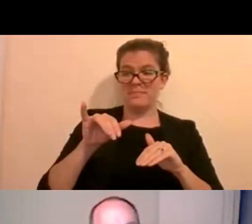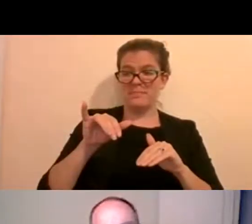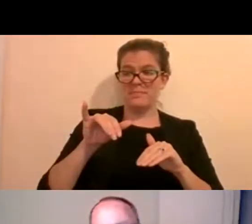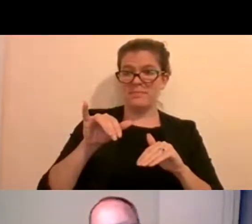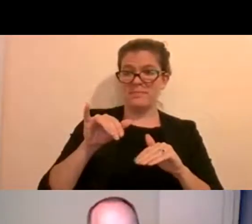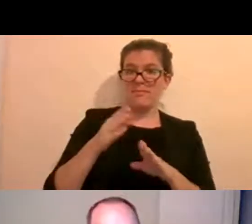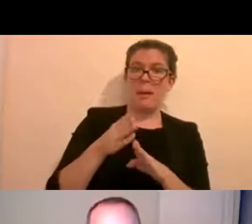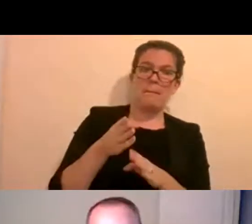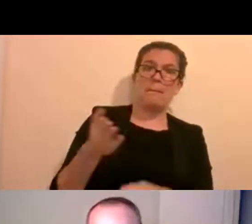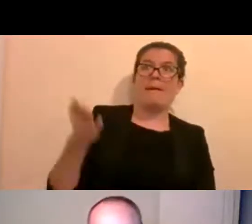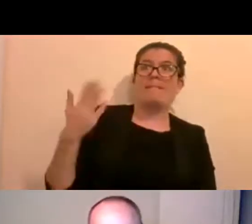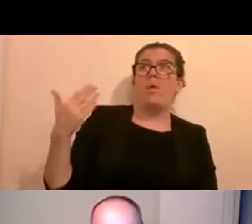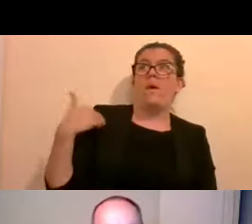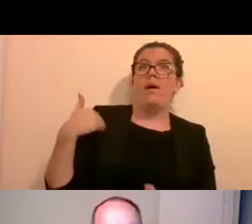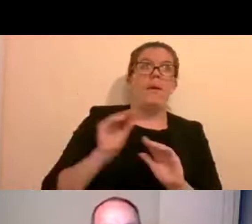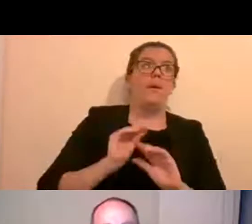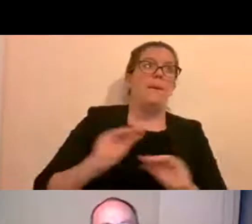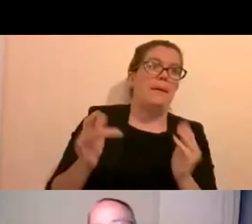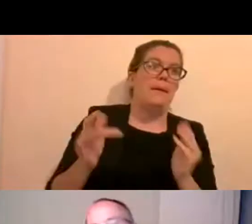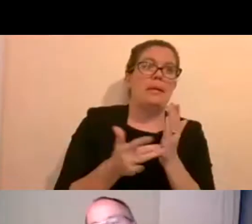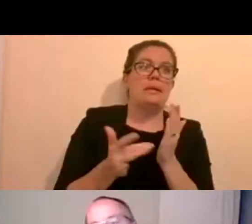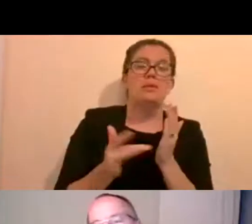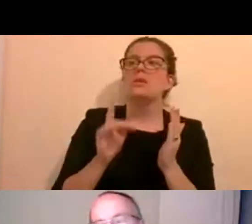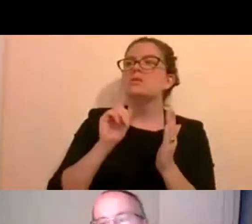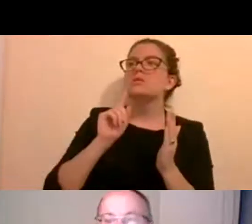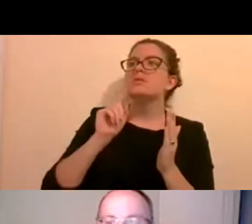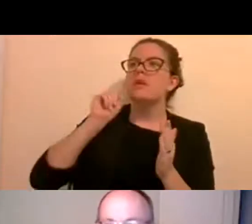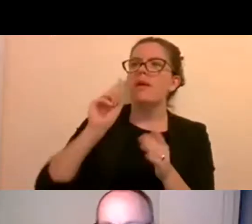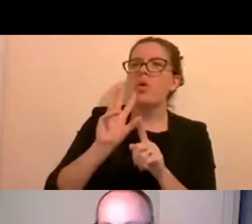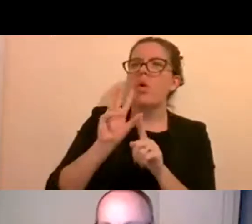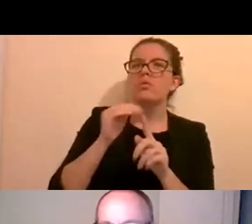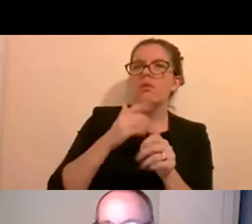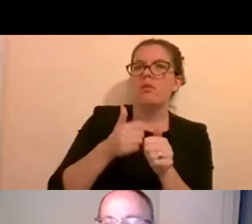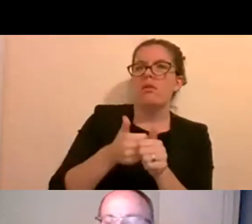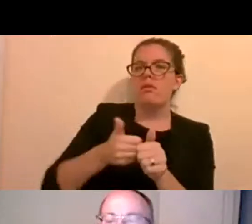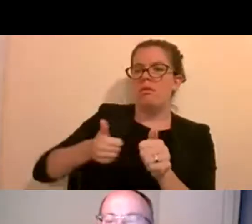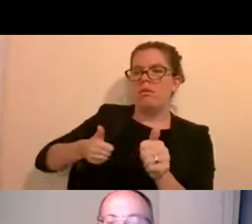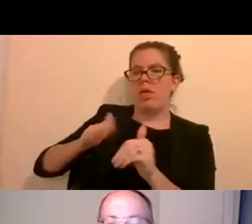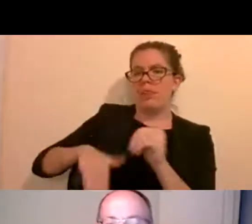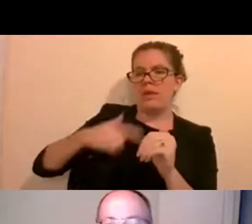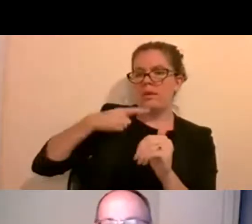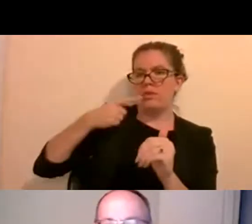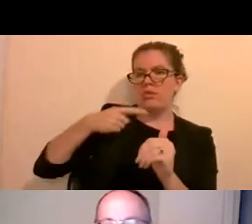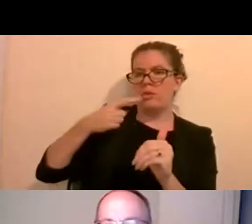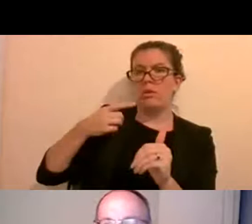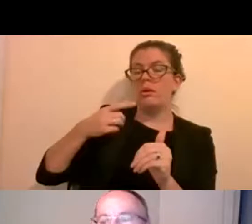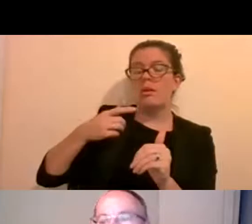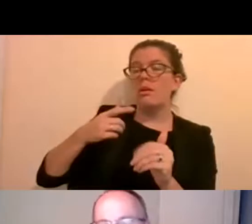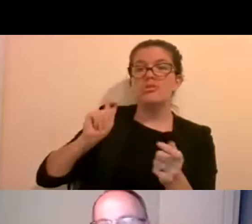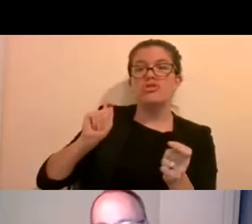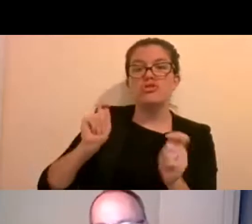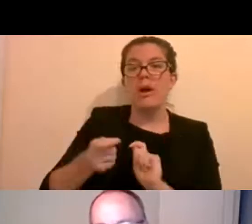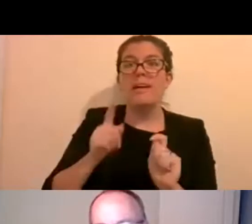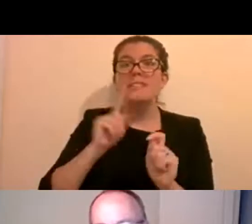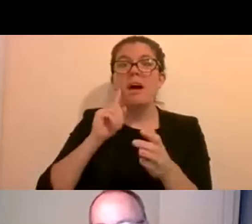information, in terms of trends or whatever, the deaf were actually ahead of the hearing people because they were getting technology before the